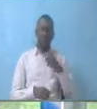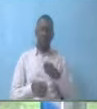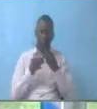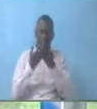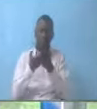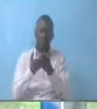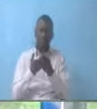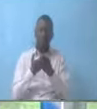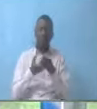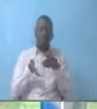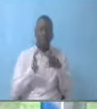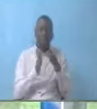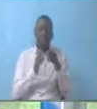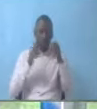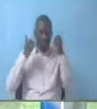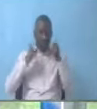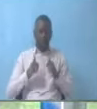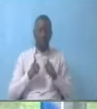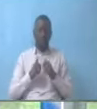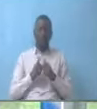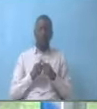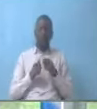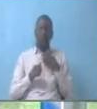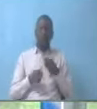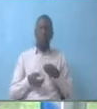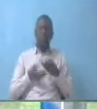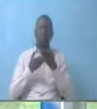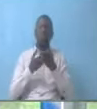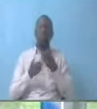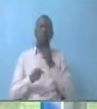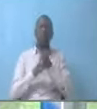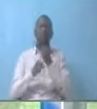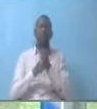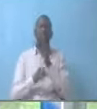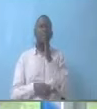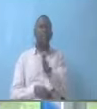to legitimize or to legalize their detention.